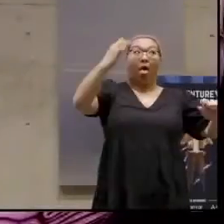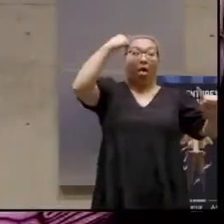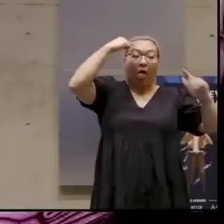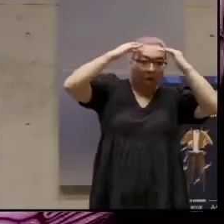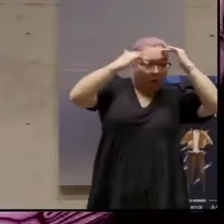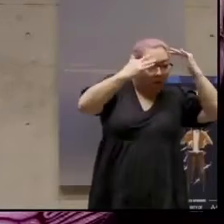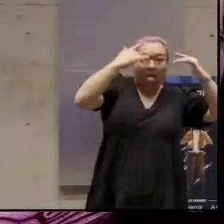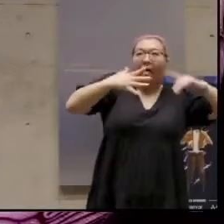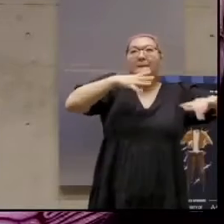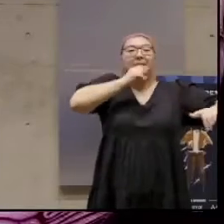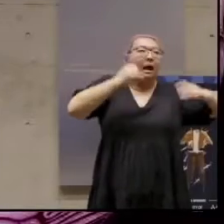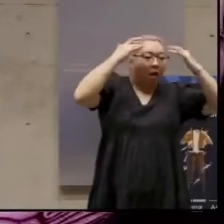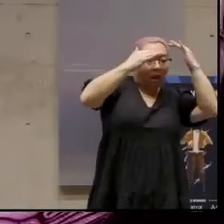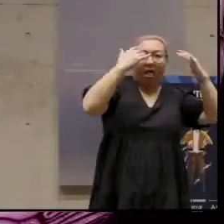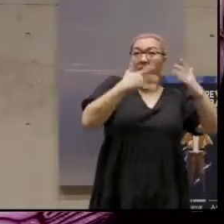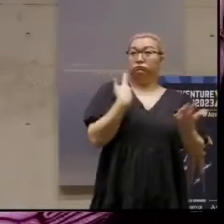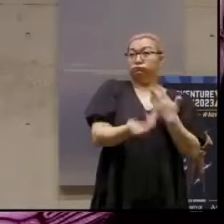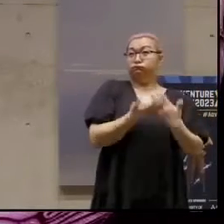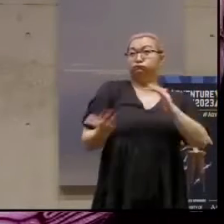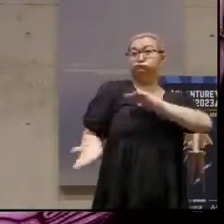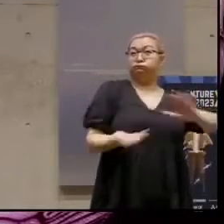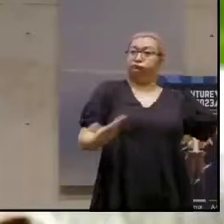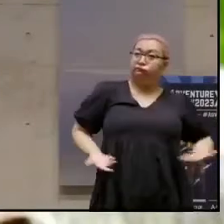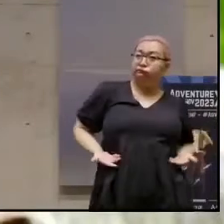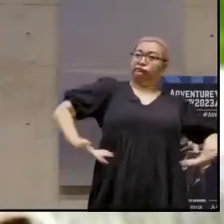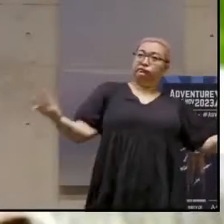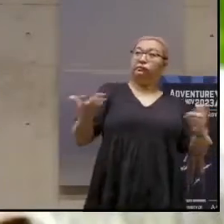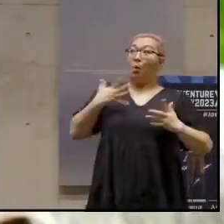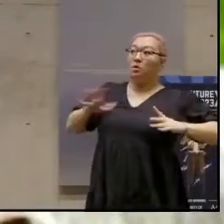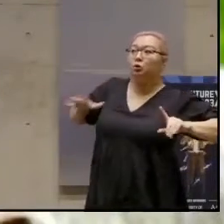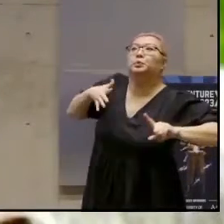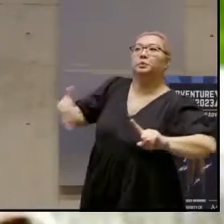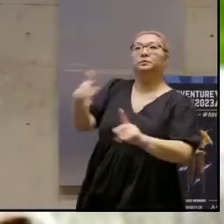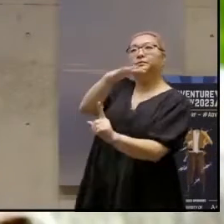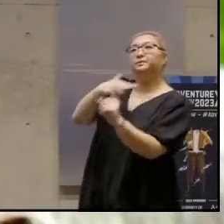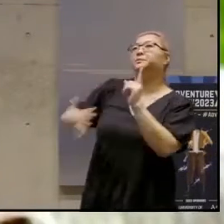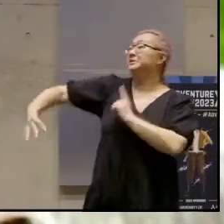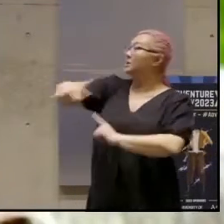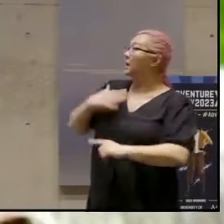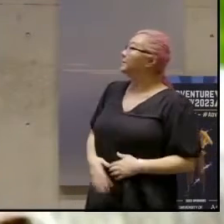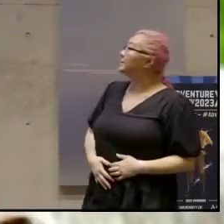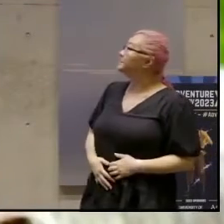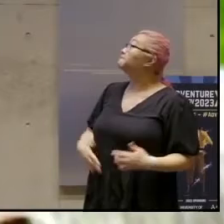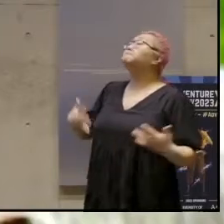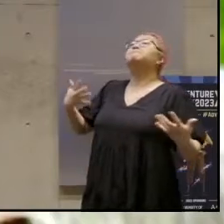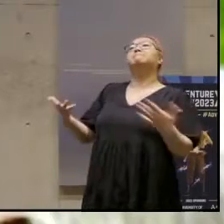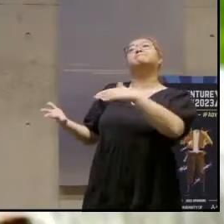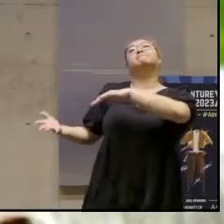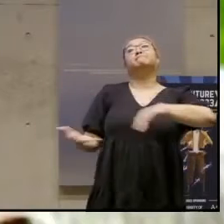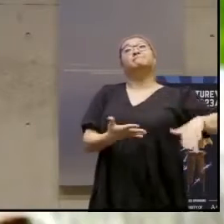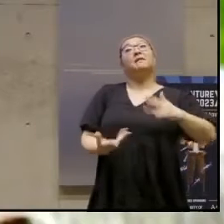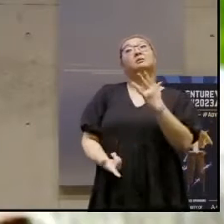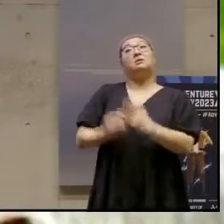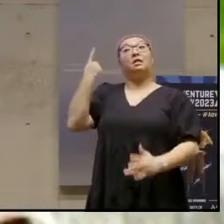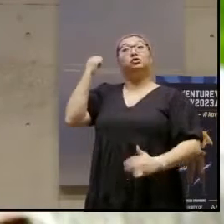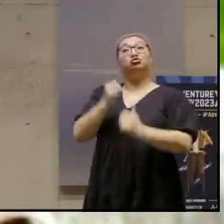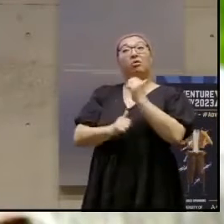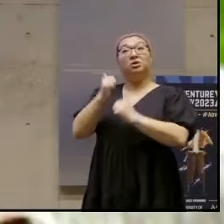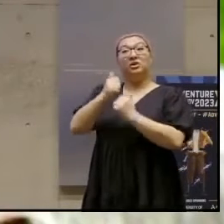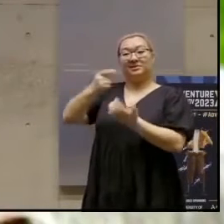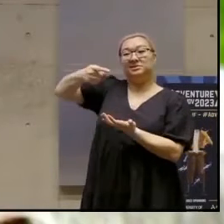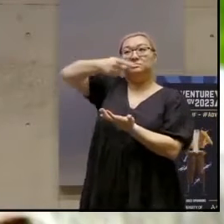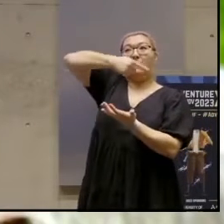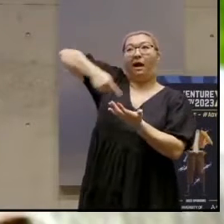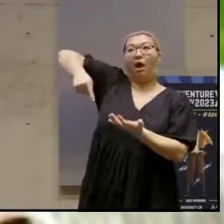do. All right, so spirals, for the native English speakers in here, already have a story connotation.